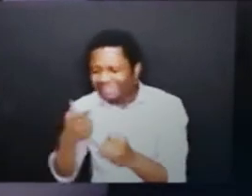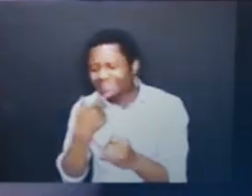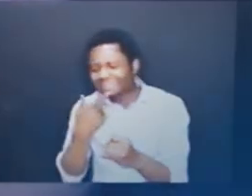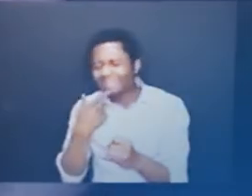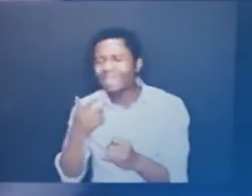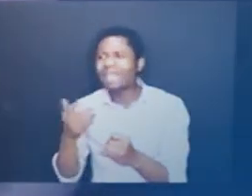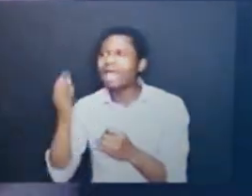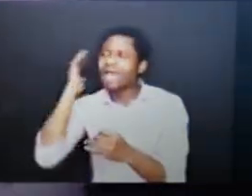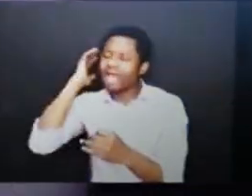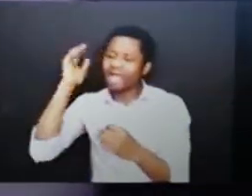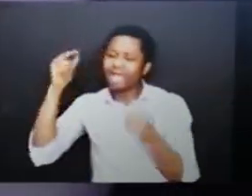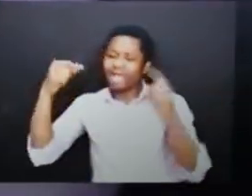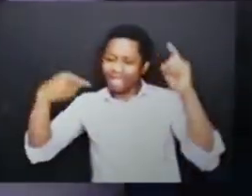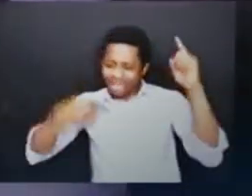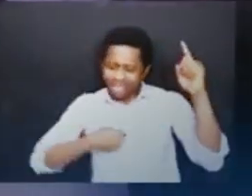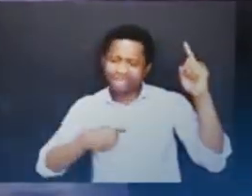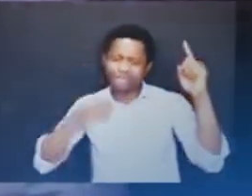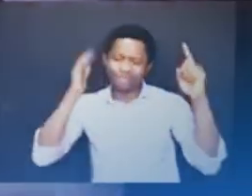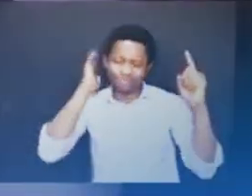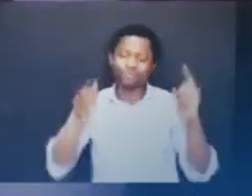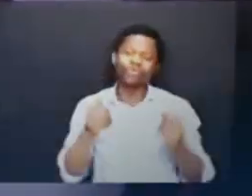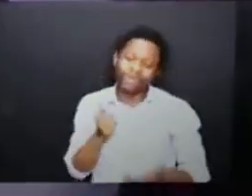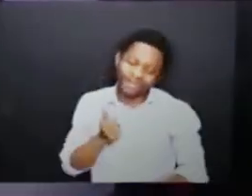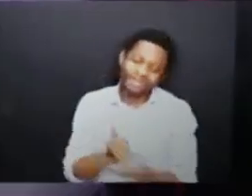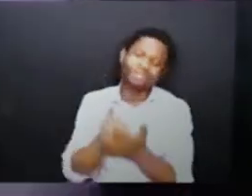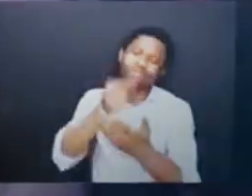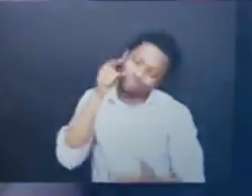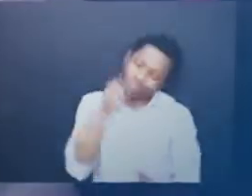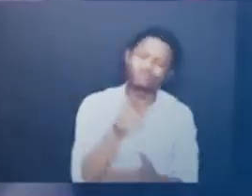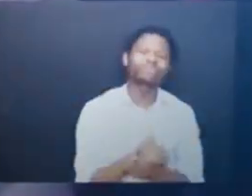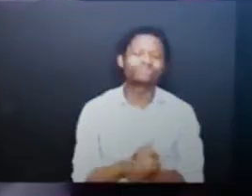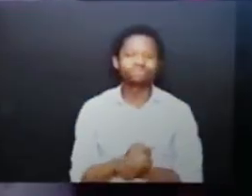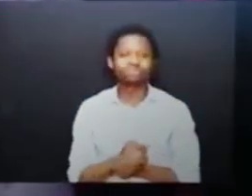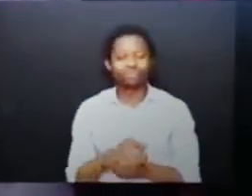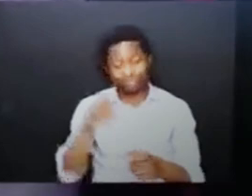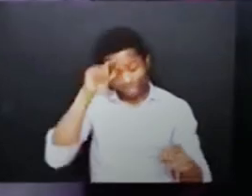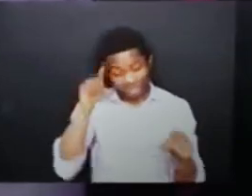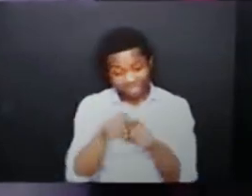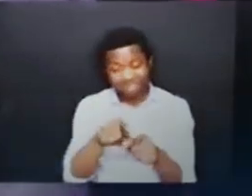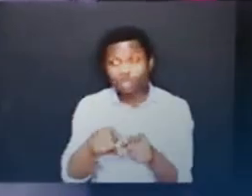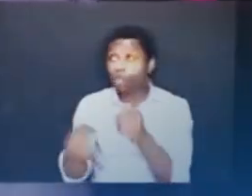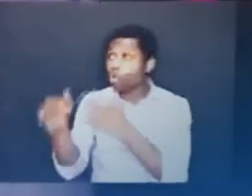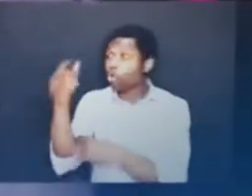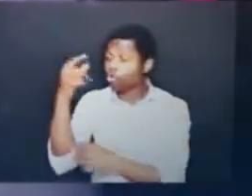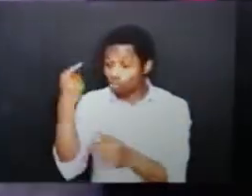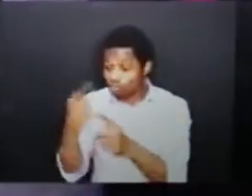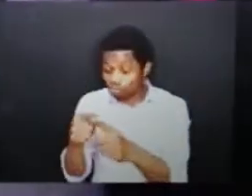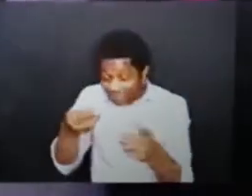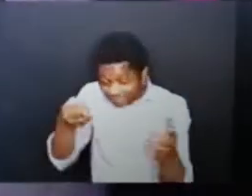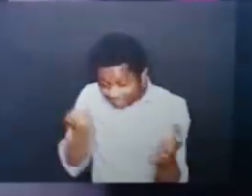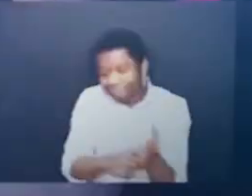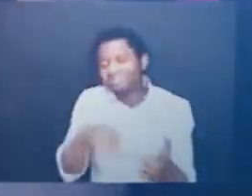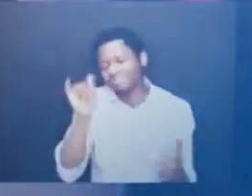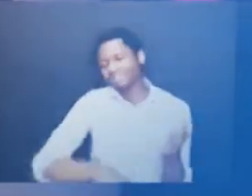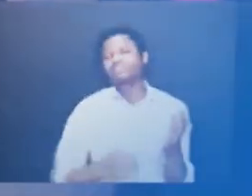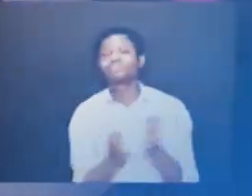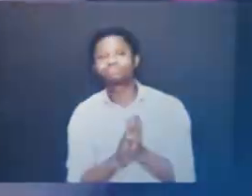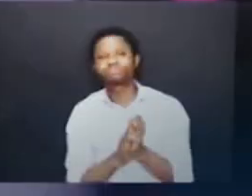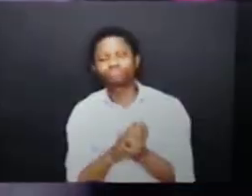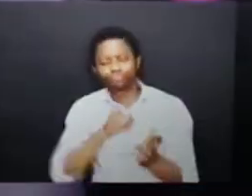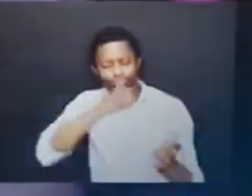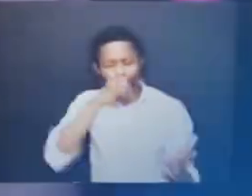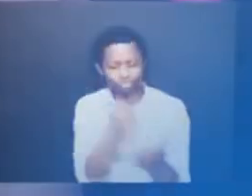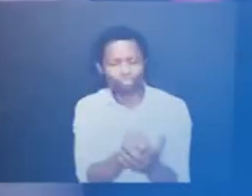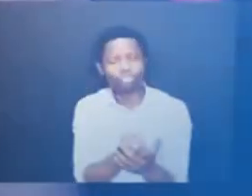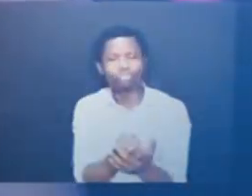Do not fear. Me ensuro. I will help you. Brothers, this is the written word of God. The sure